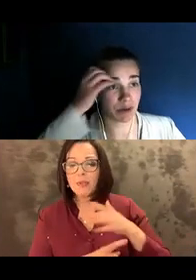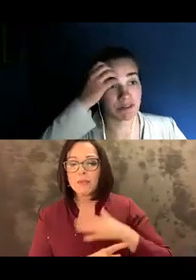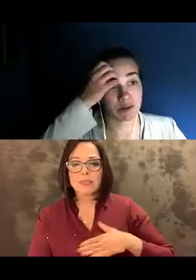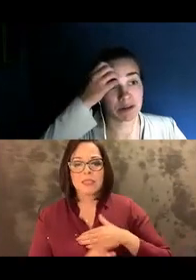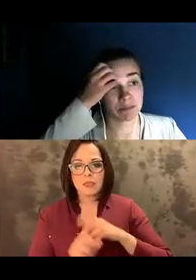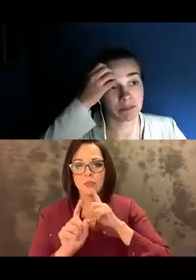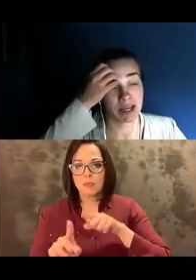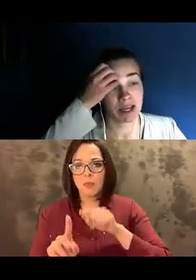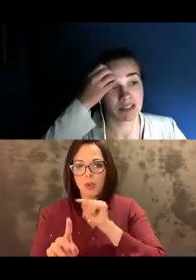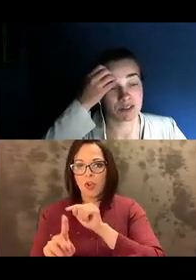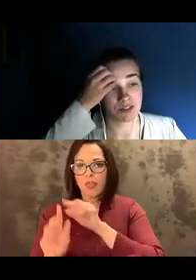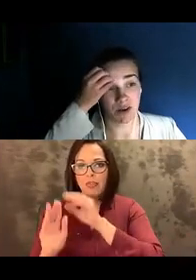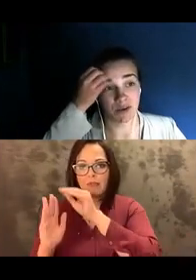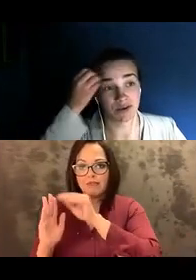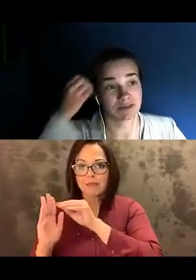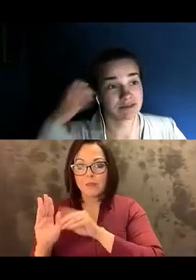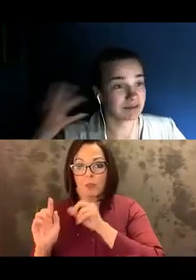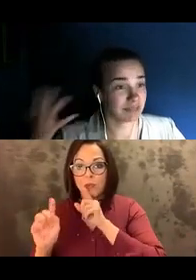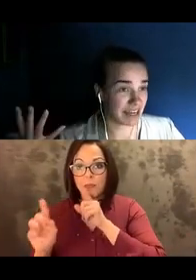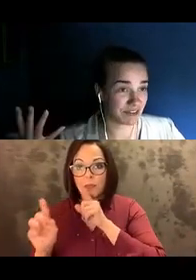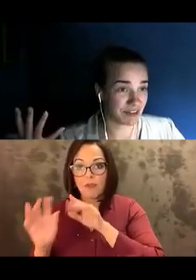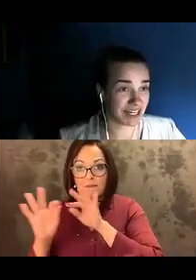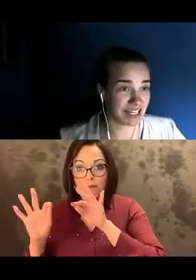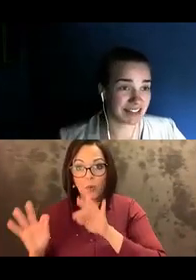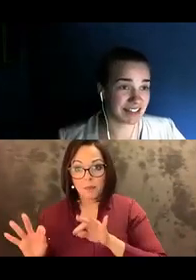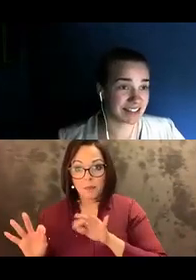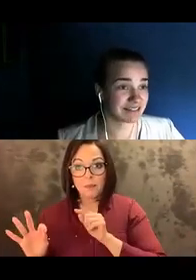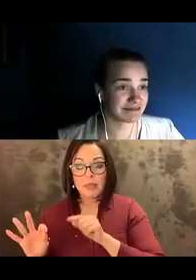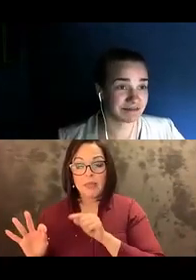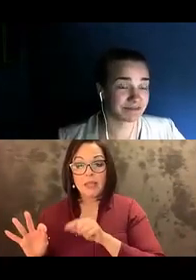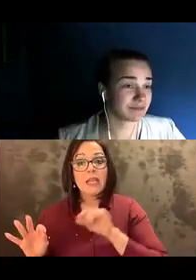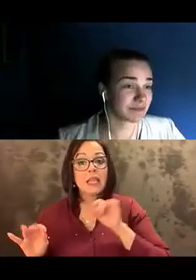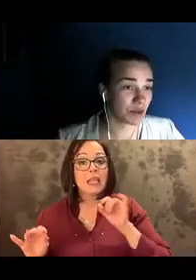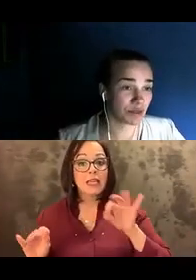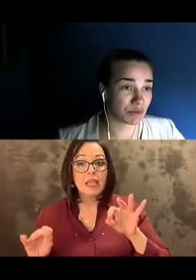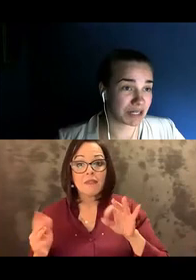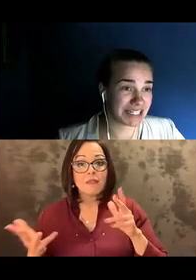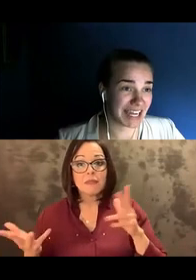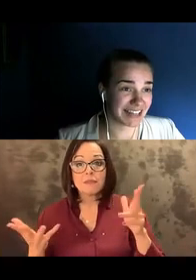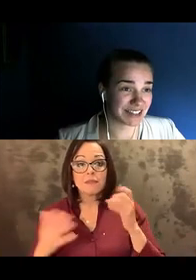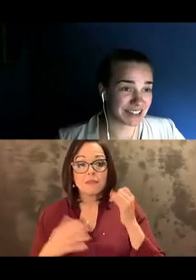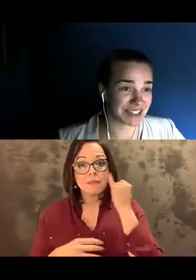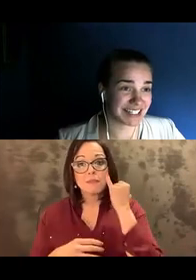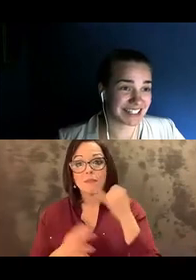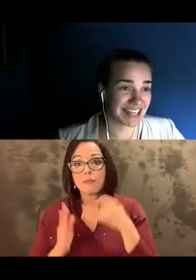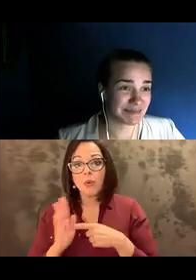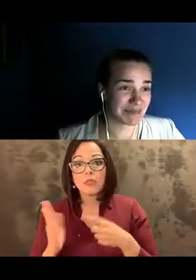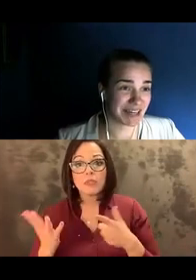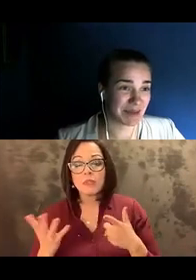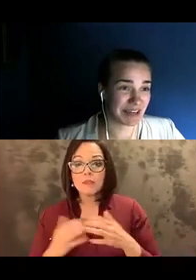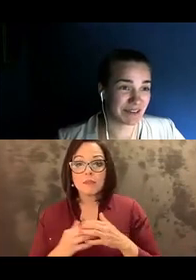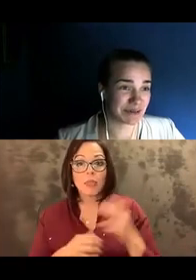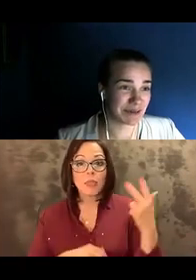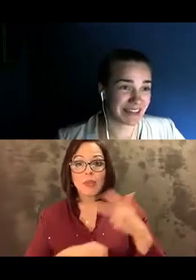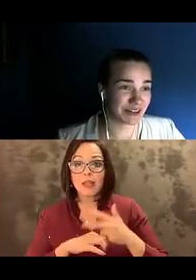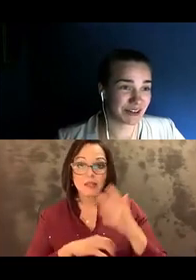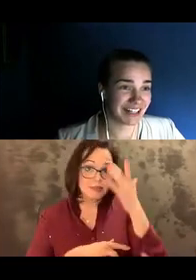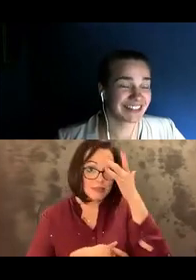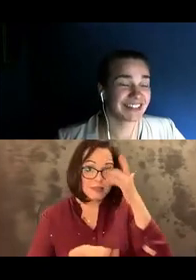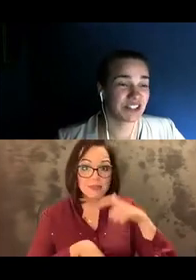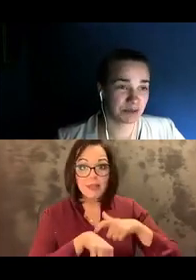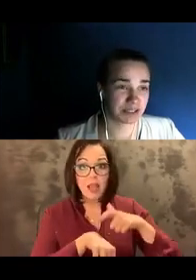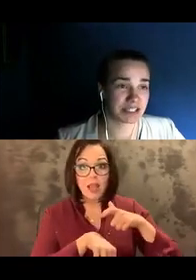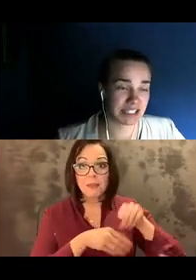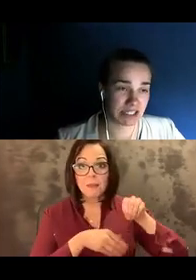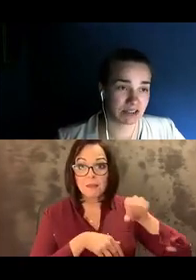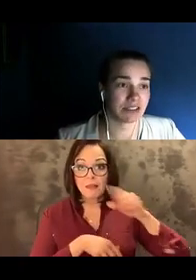the reporting form. So if it is 3 days of sick time that's paid for by the